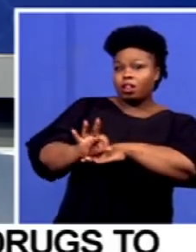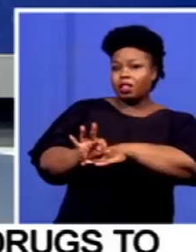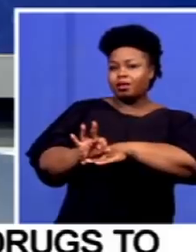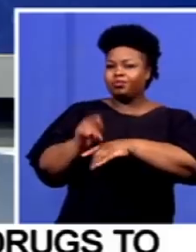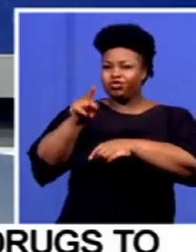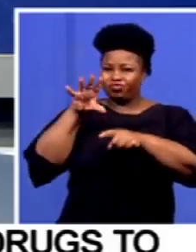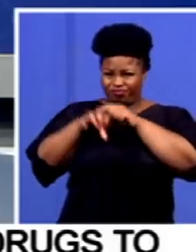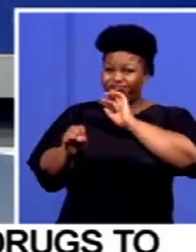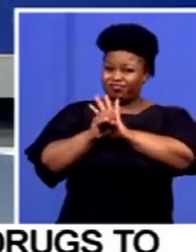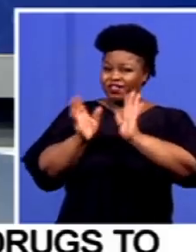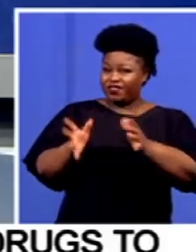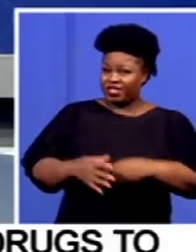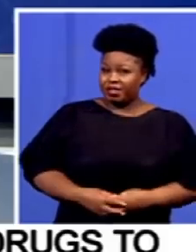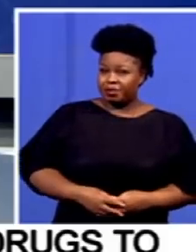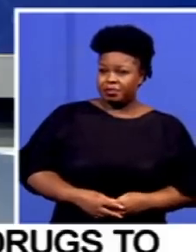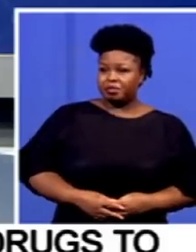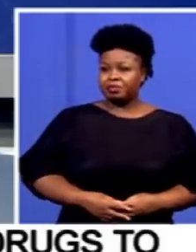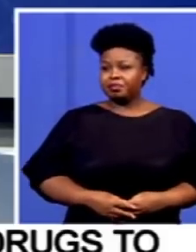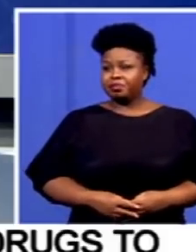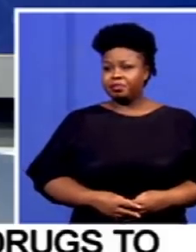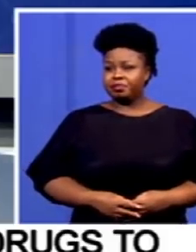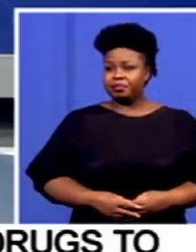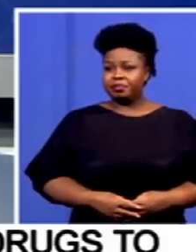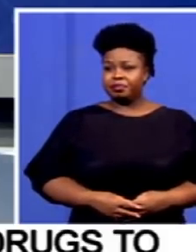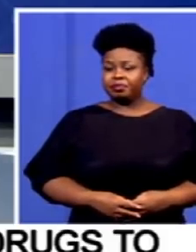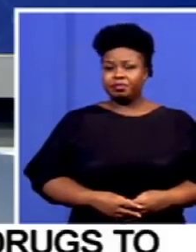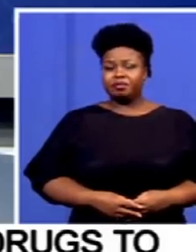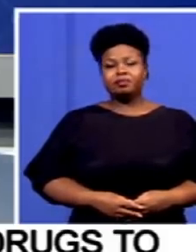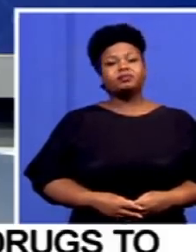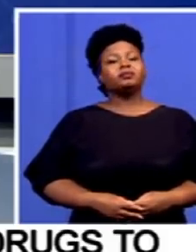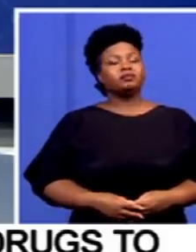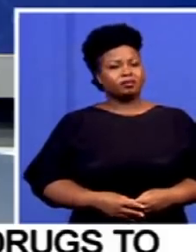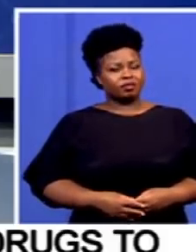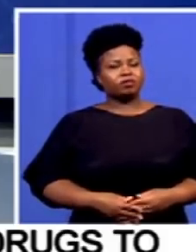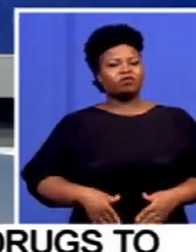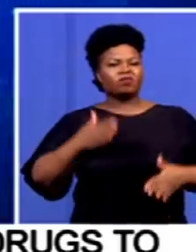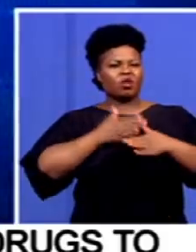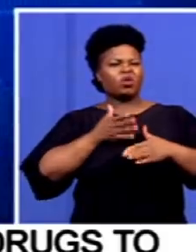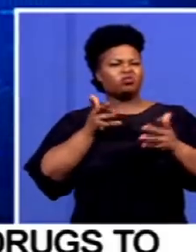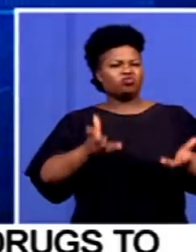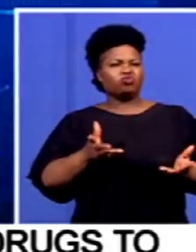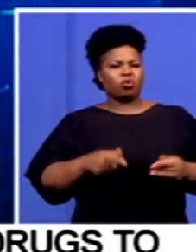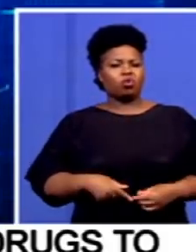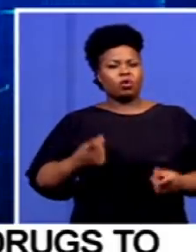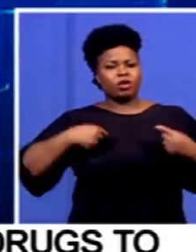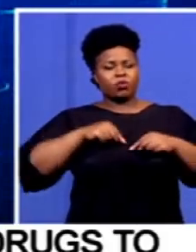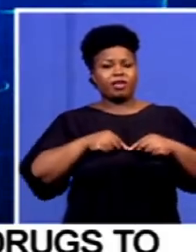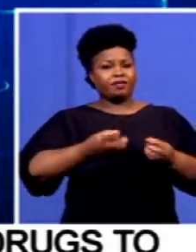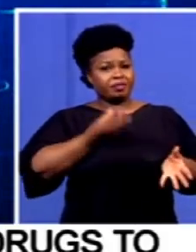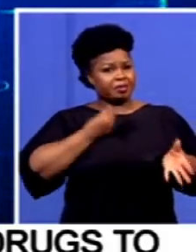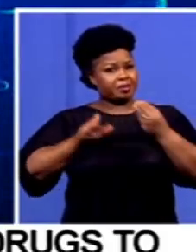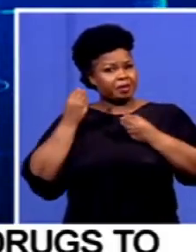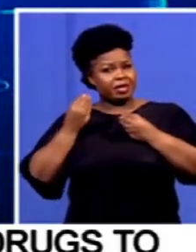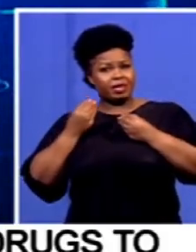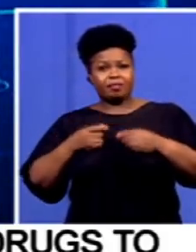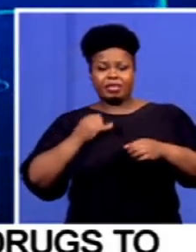been able to figure that out, the network? Well, operations such as these, especially the ones that we've uncovered, it can never be